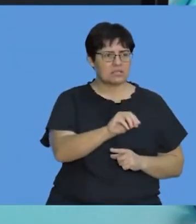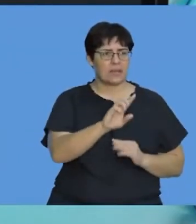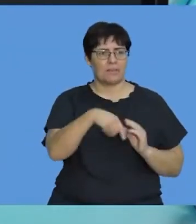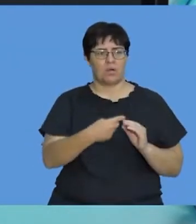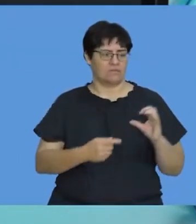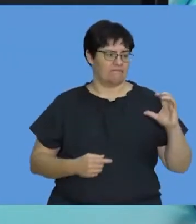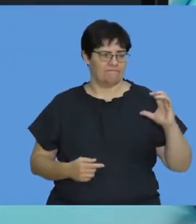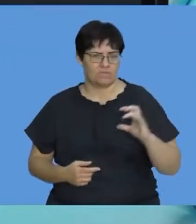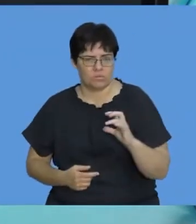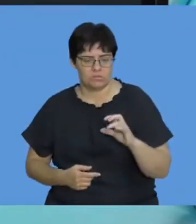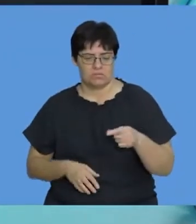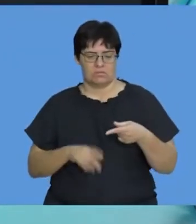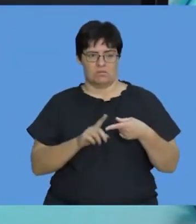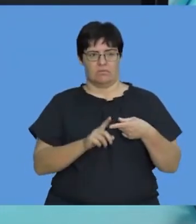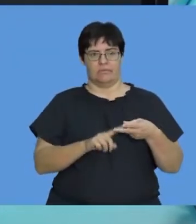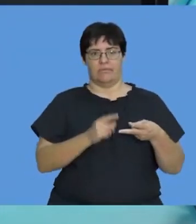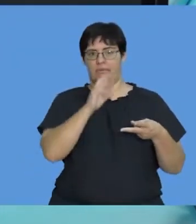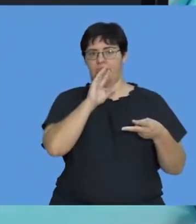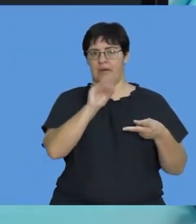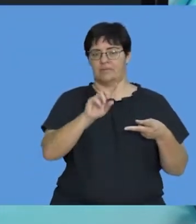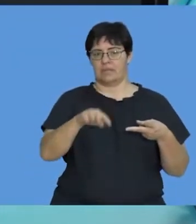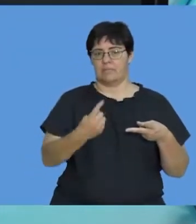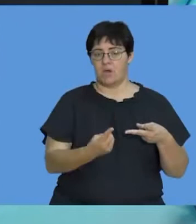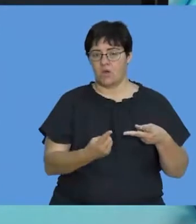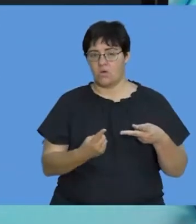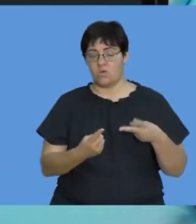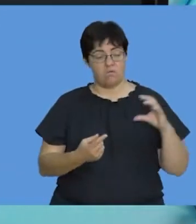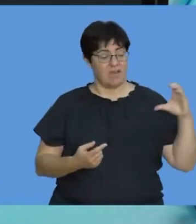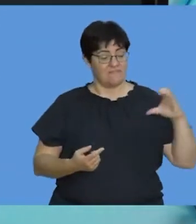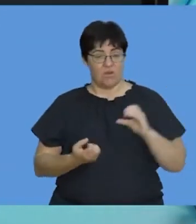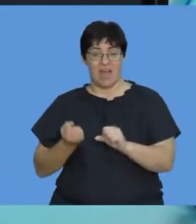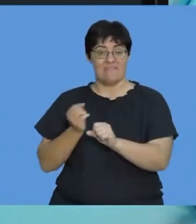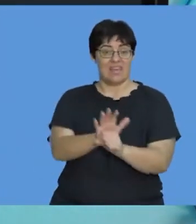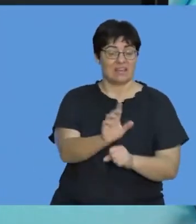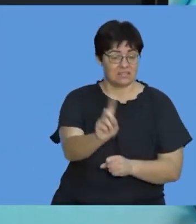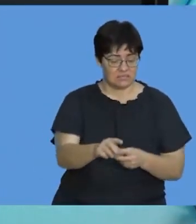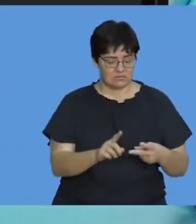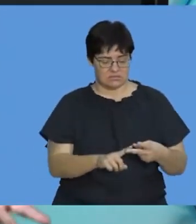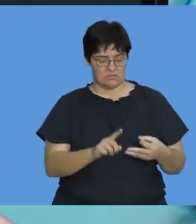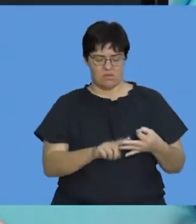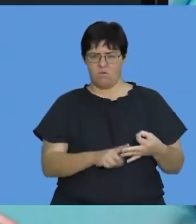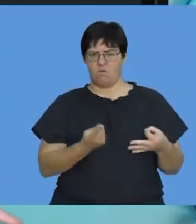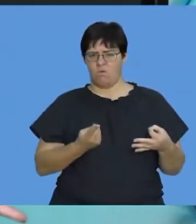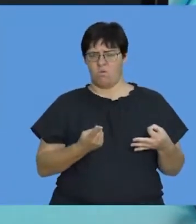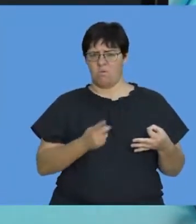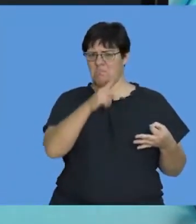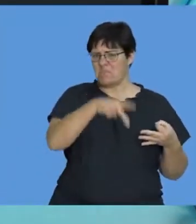force? Am I asking you about the effects of a force? Am I asking you about